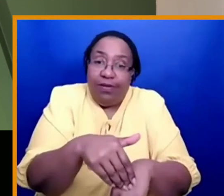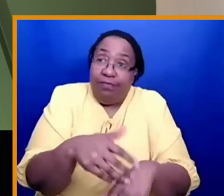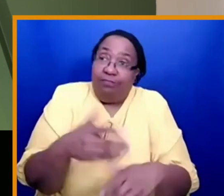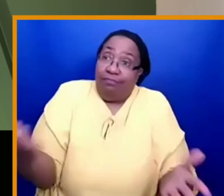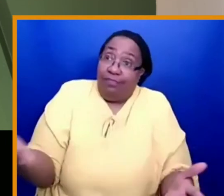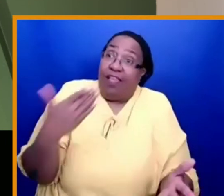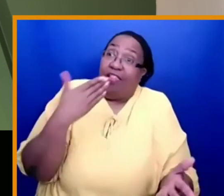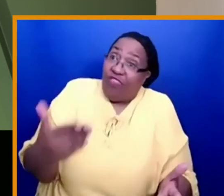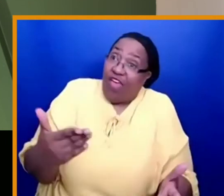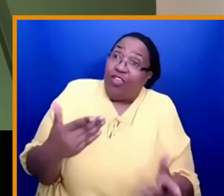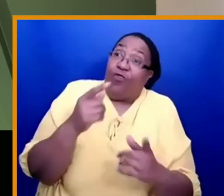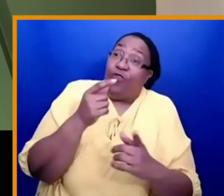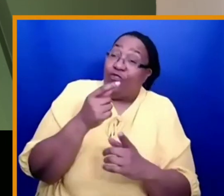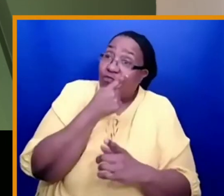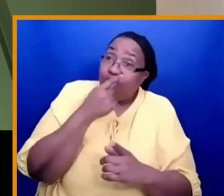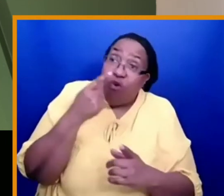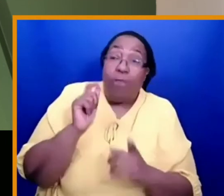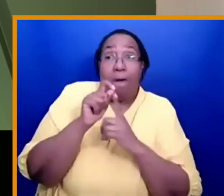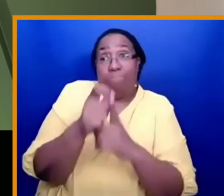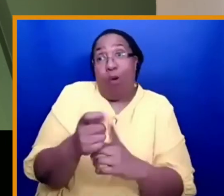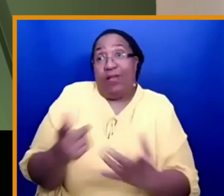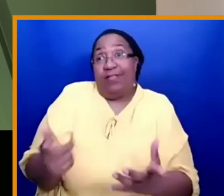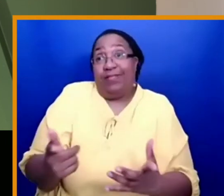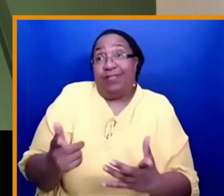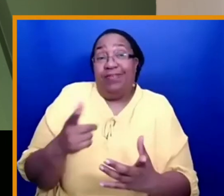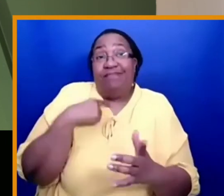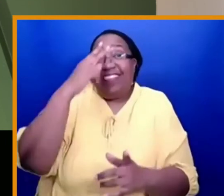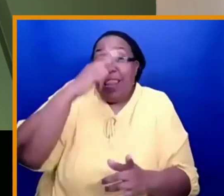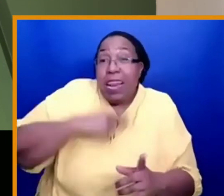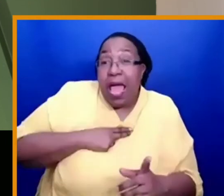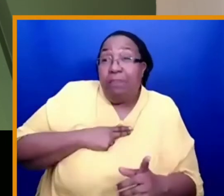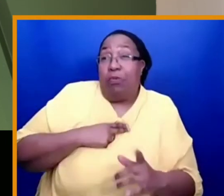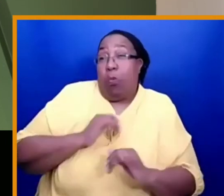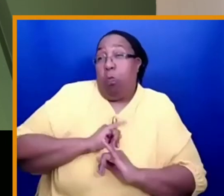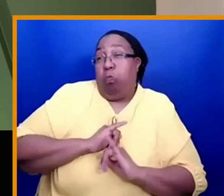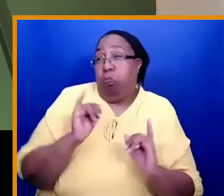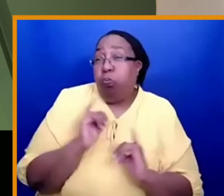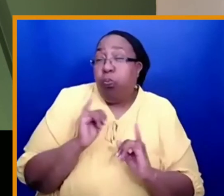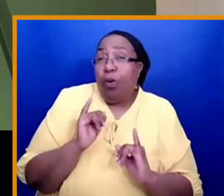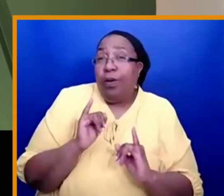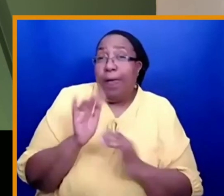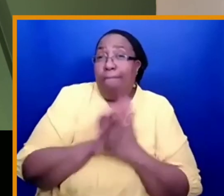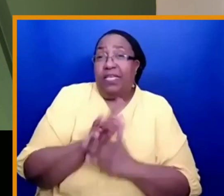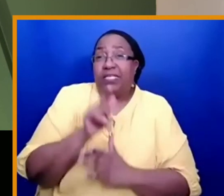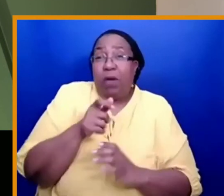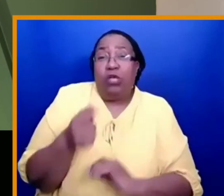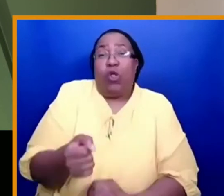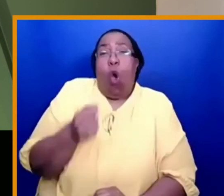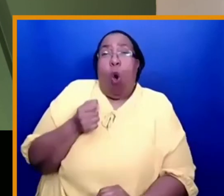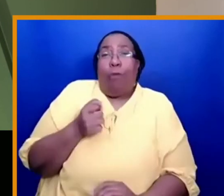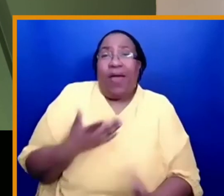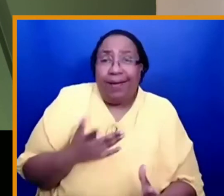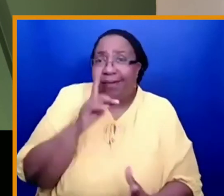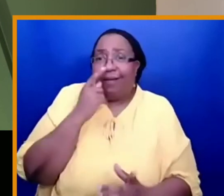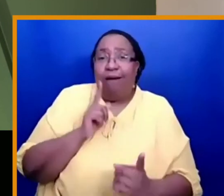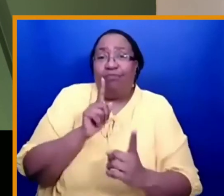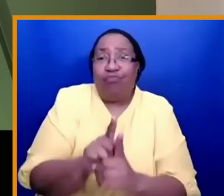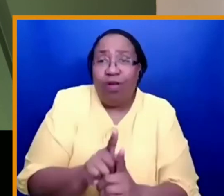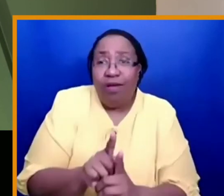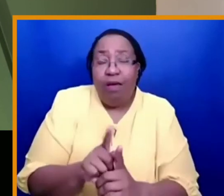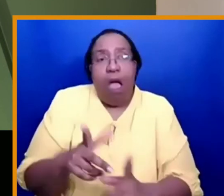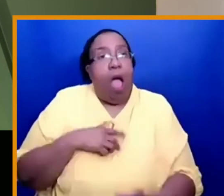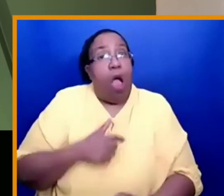thought. The stigma in society is real and it's holding people back. I have the luxury of laughing off those people on the train. And more importantly,